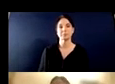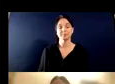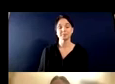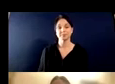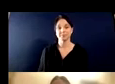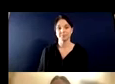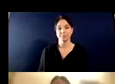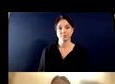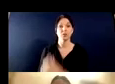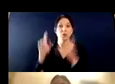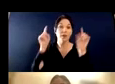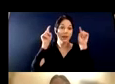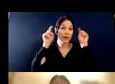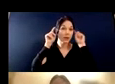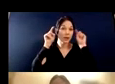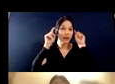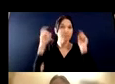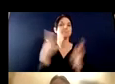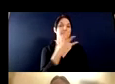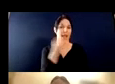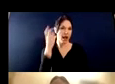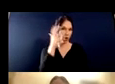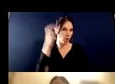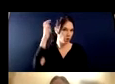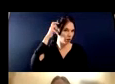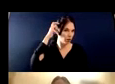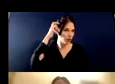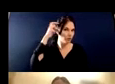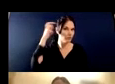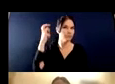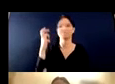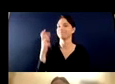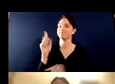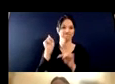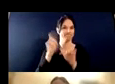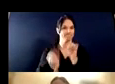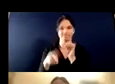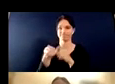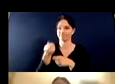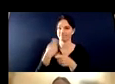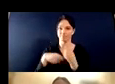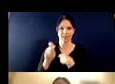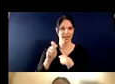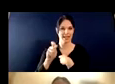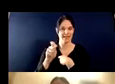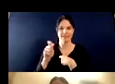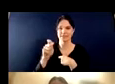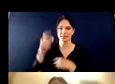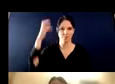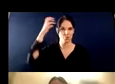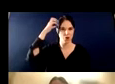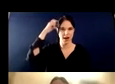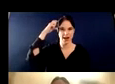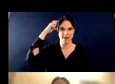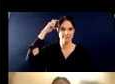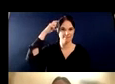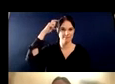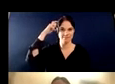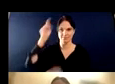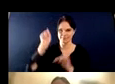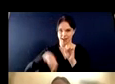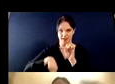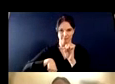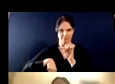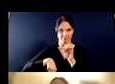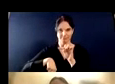Hearing aids and cochlear implants cannot replace the human brain. So unfortunately,